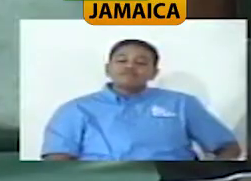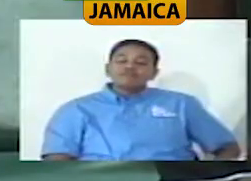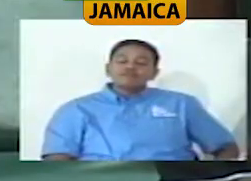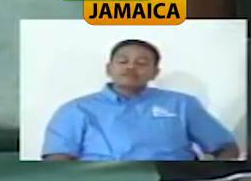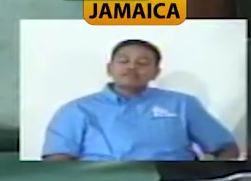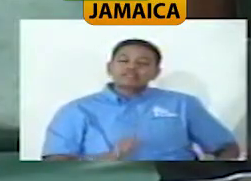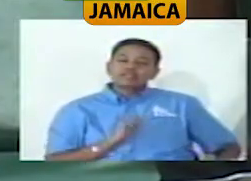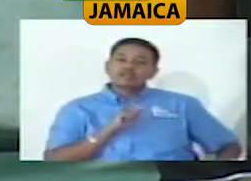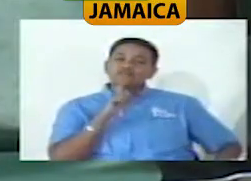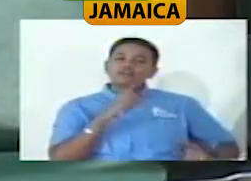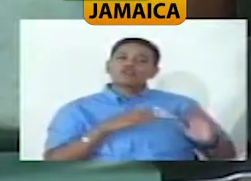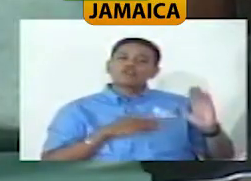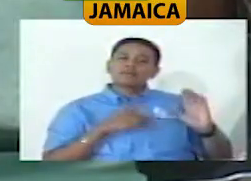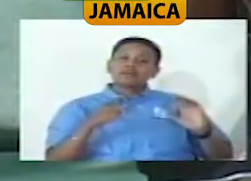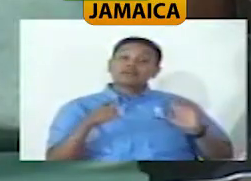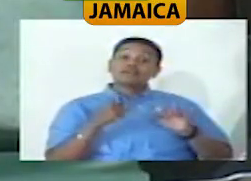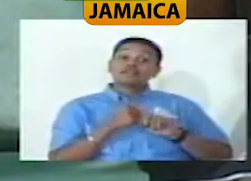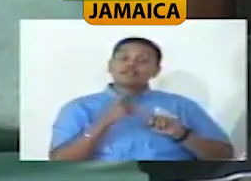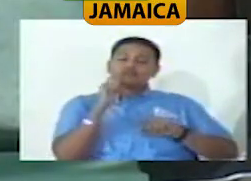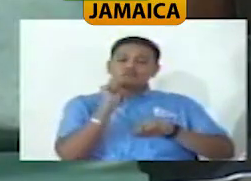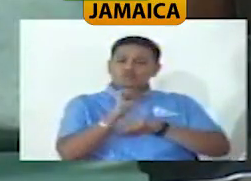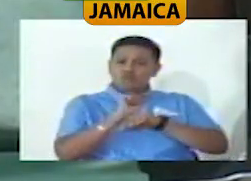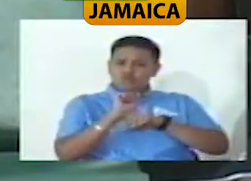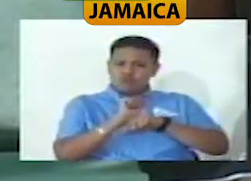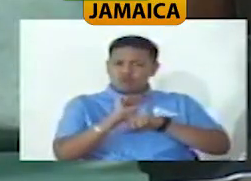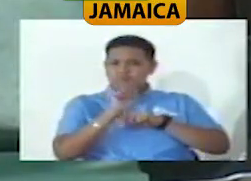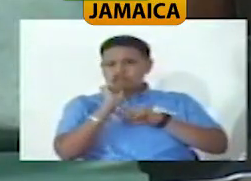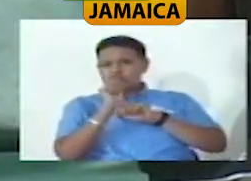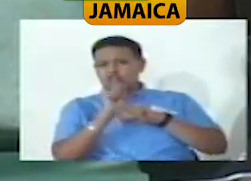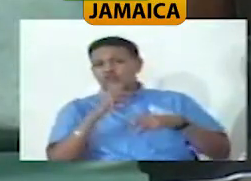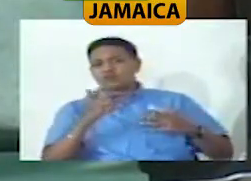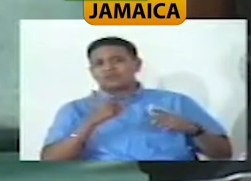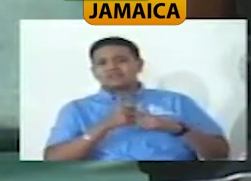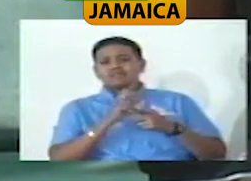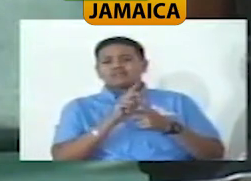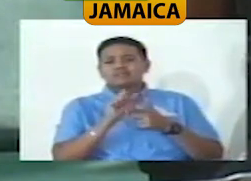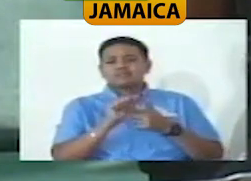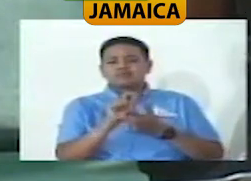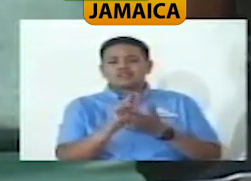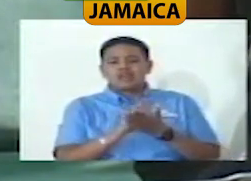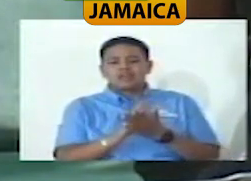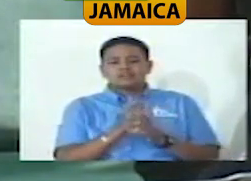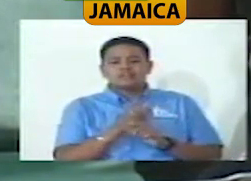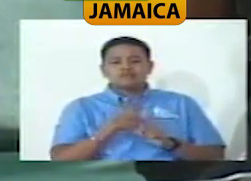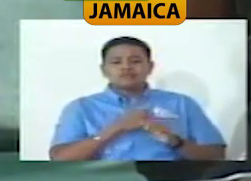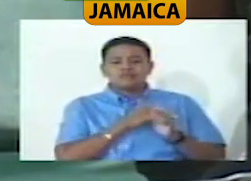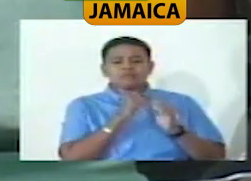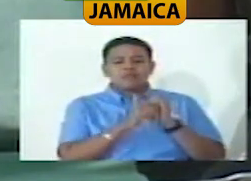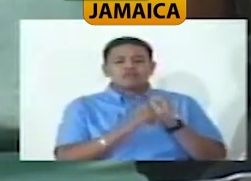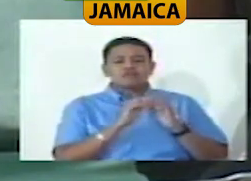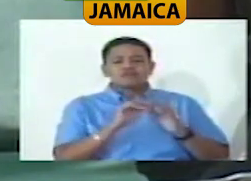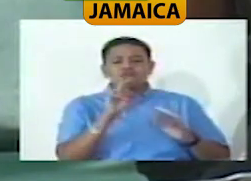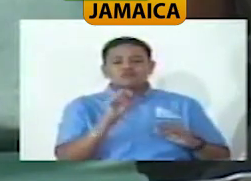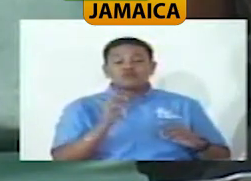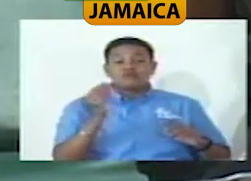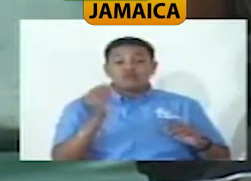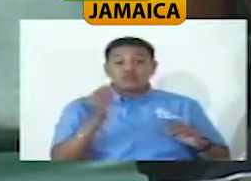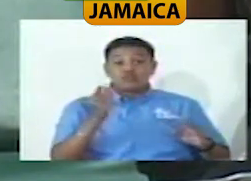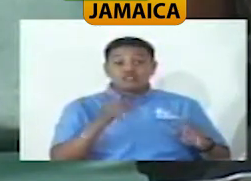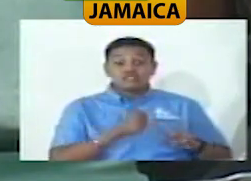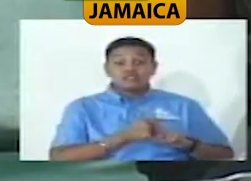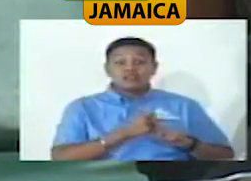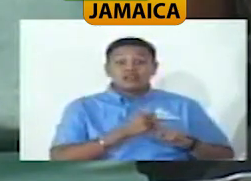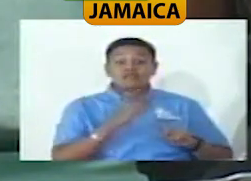I pledged to her that I would work to make sure that the Disabilities Act that we passed in 2014